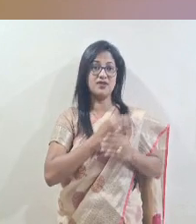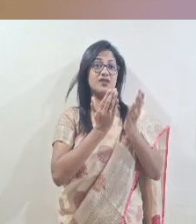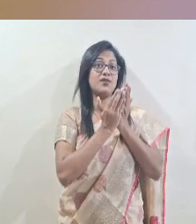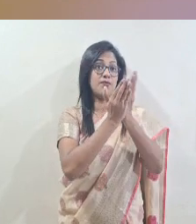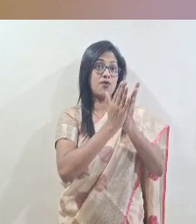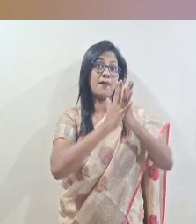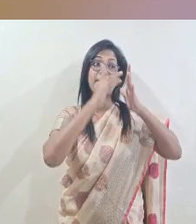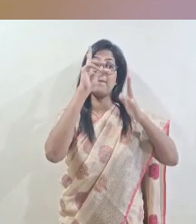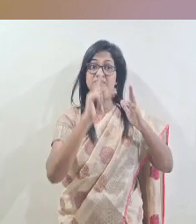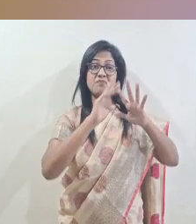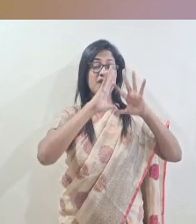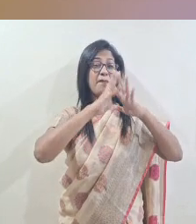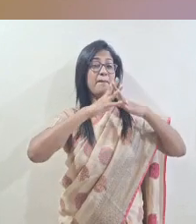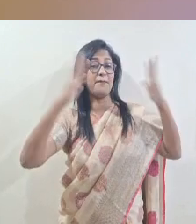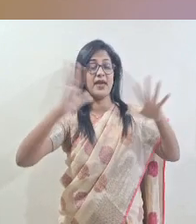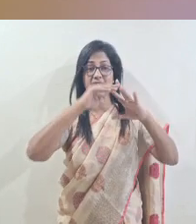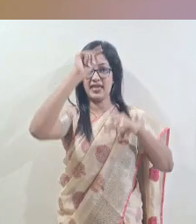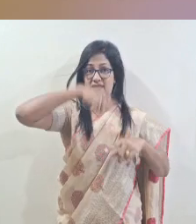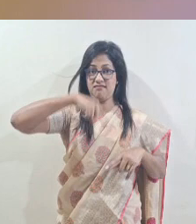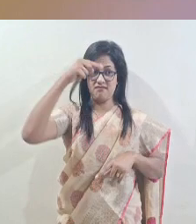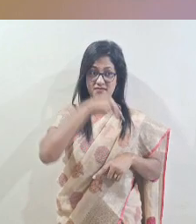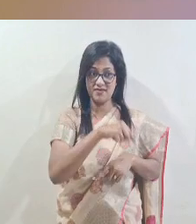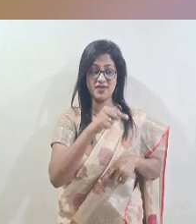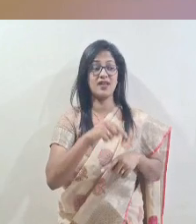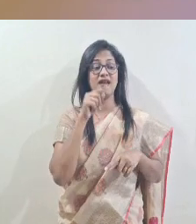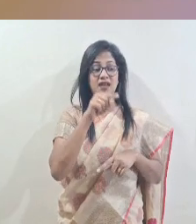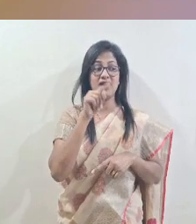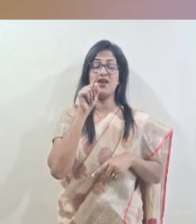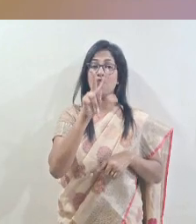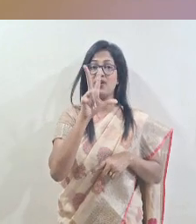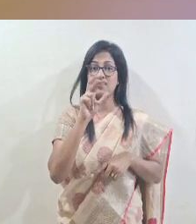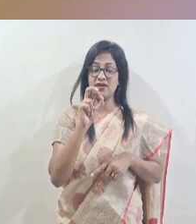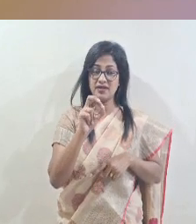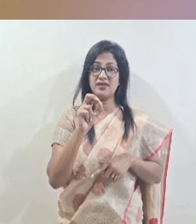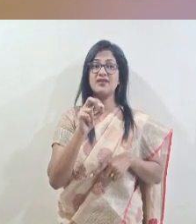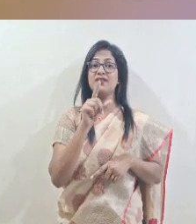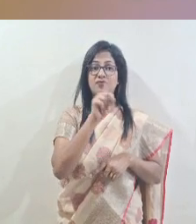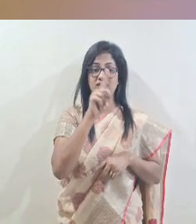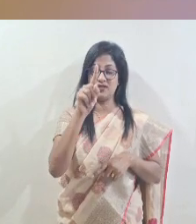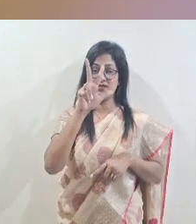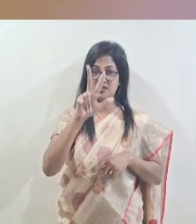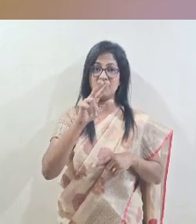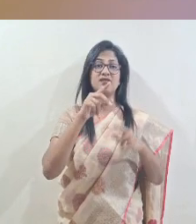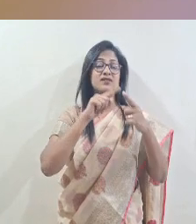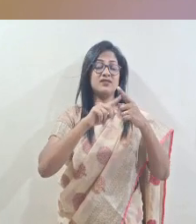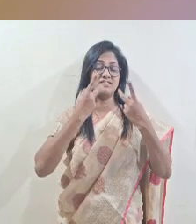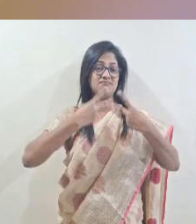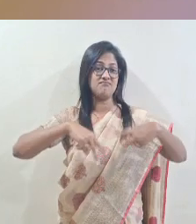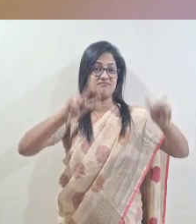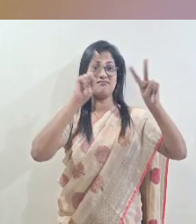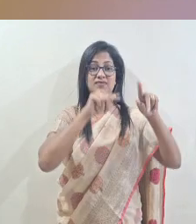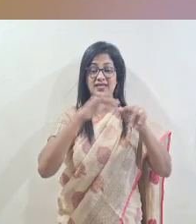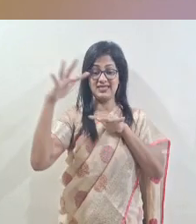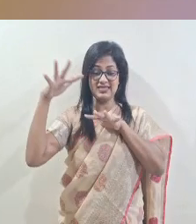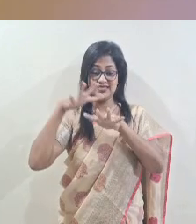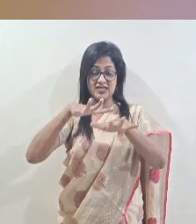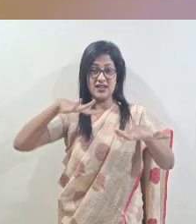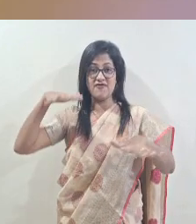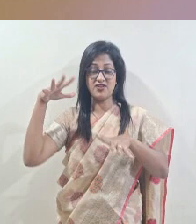in India, and its capacity is 118 million tons per annum. The total traffic coming to this